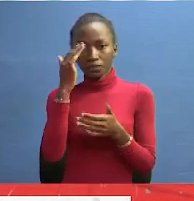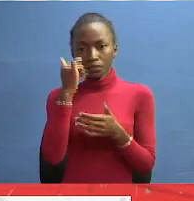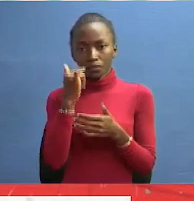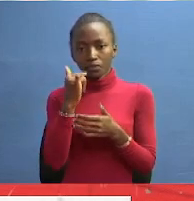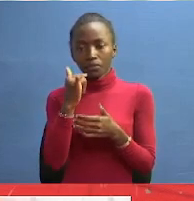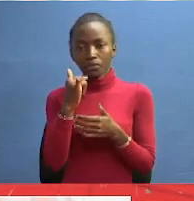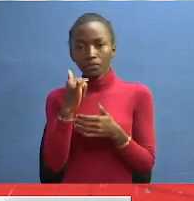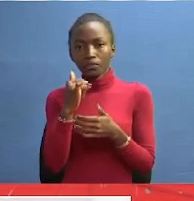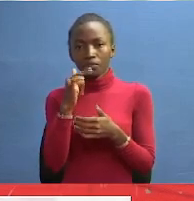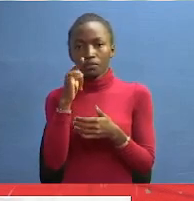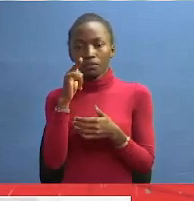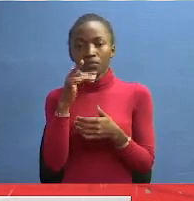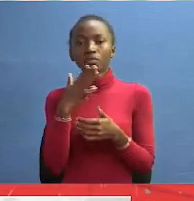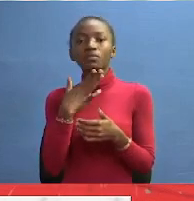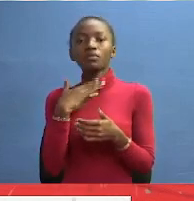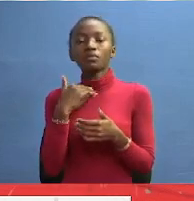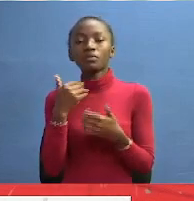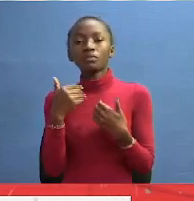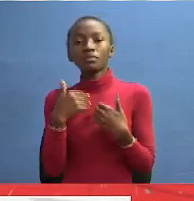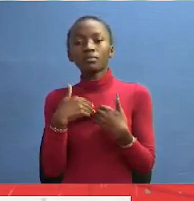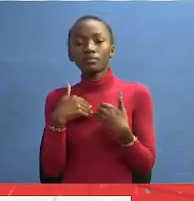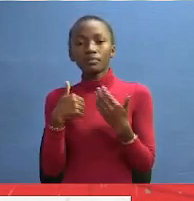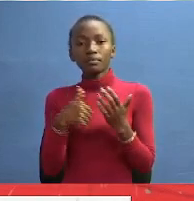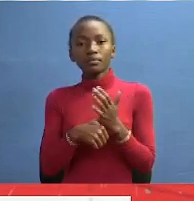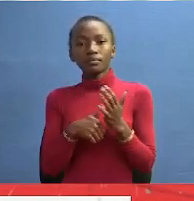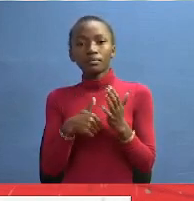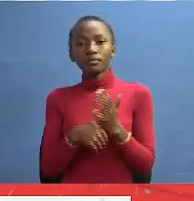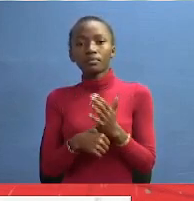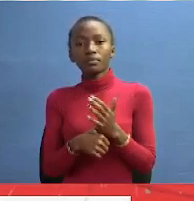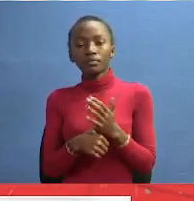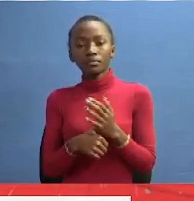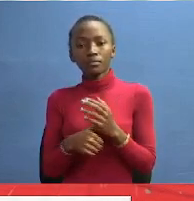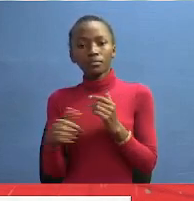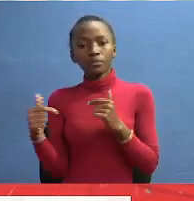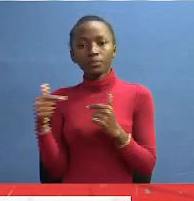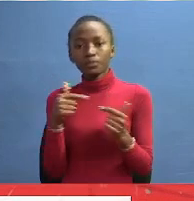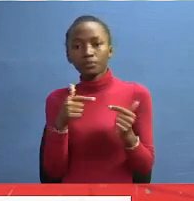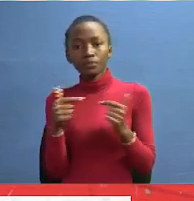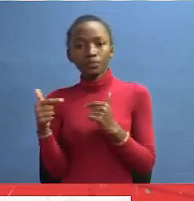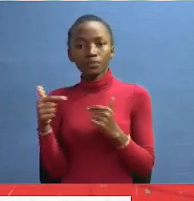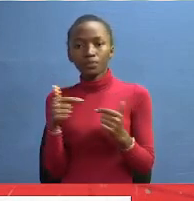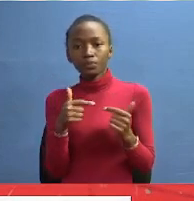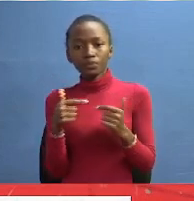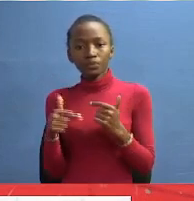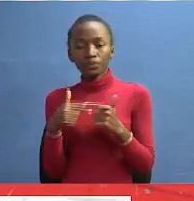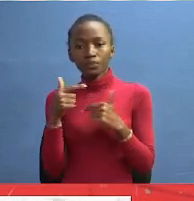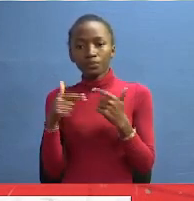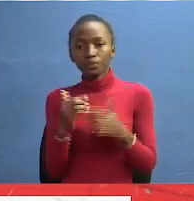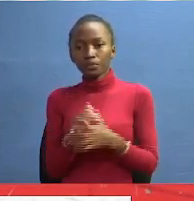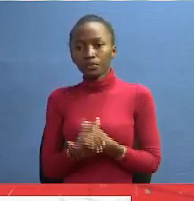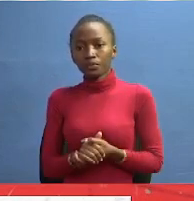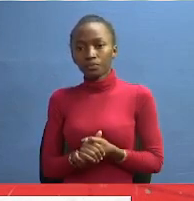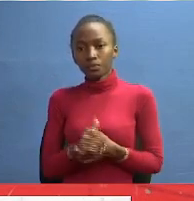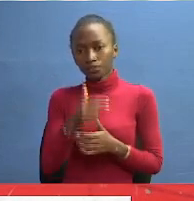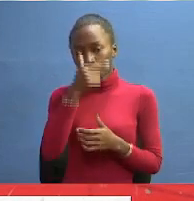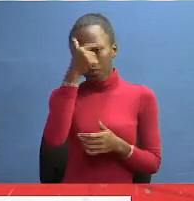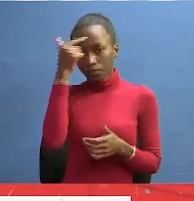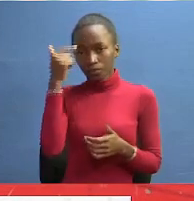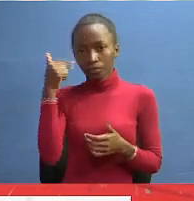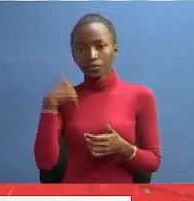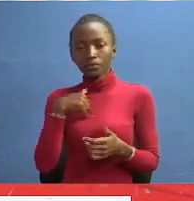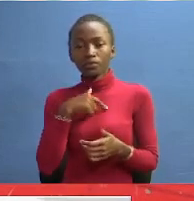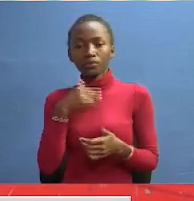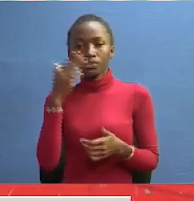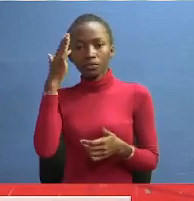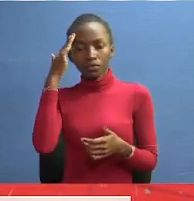to have that problem of militia and militia engagement continue. Right. Because we know